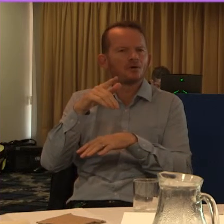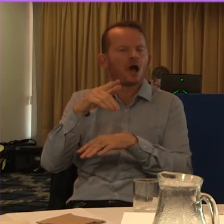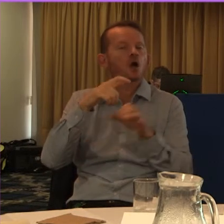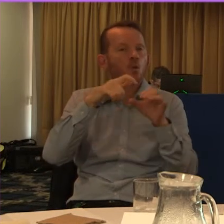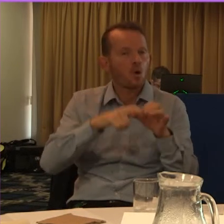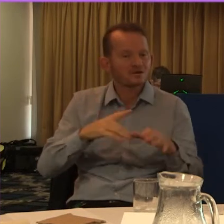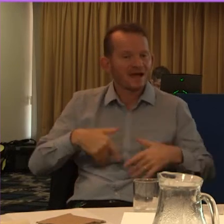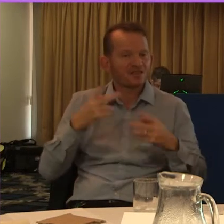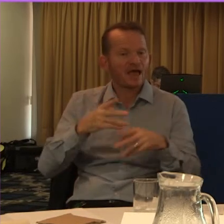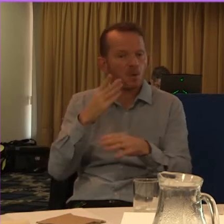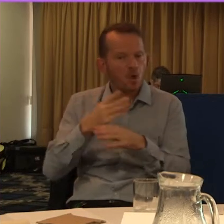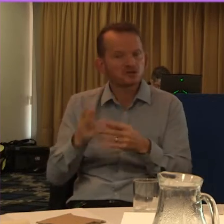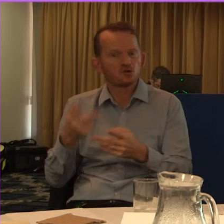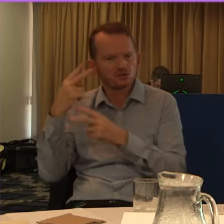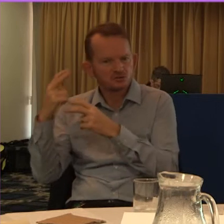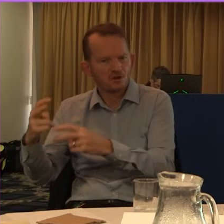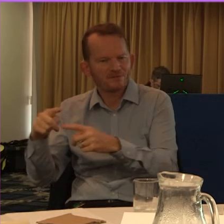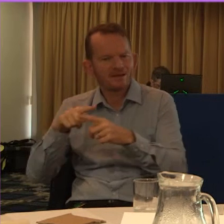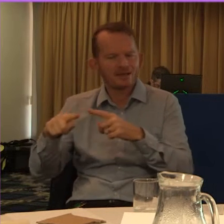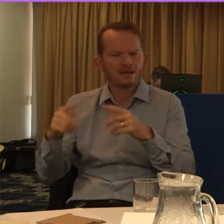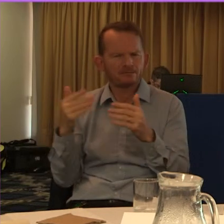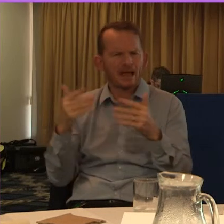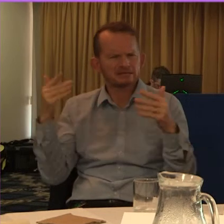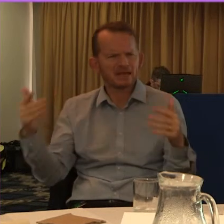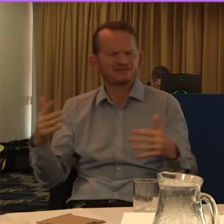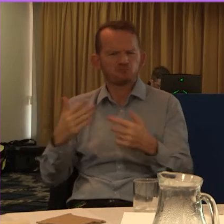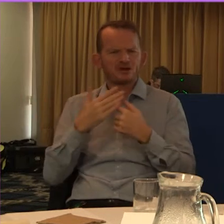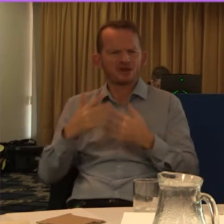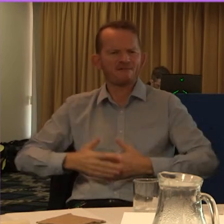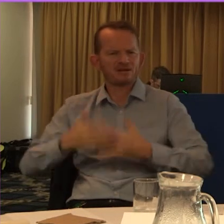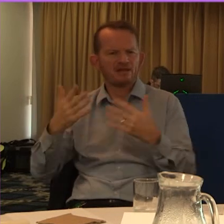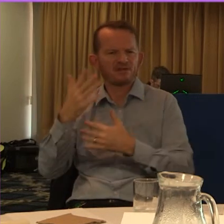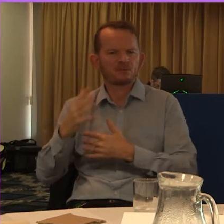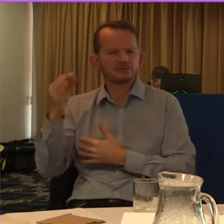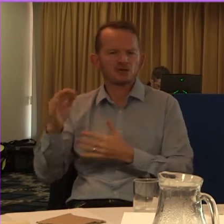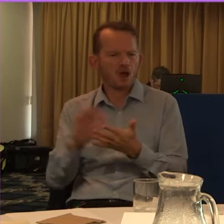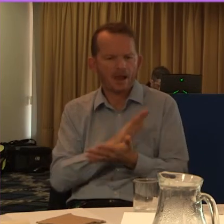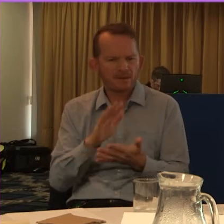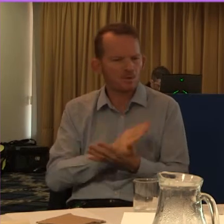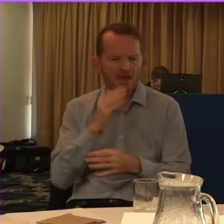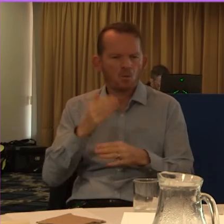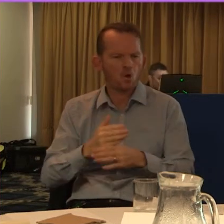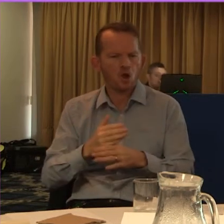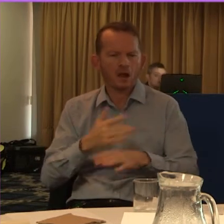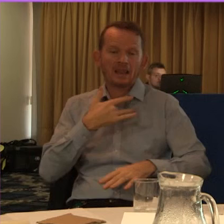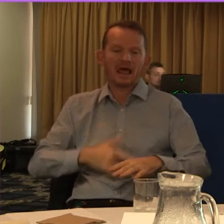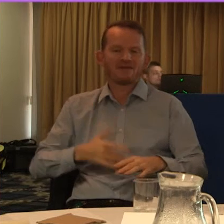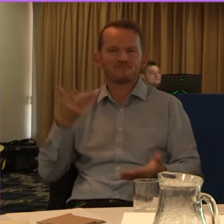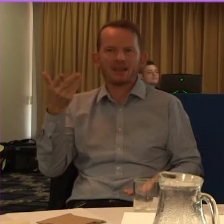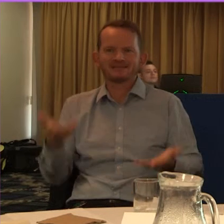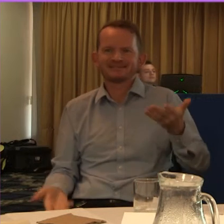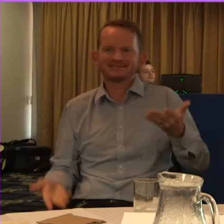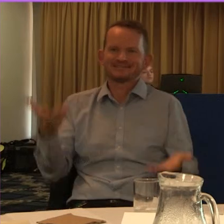under a quarter of healthcare workers reported feeling under excessive pressure every day, with 50% unhappy with their